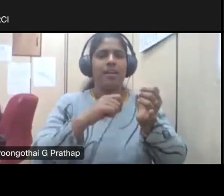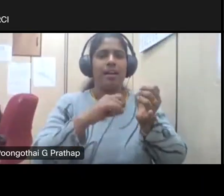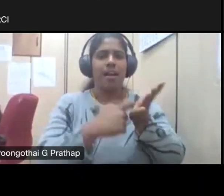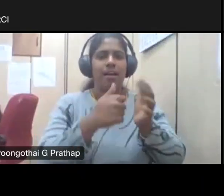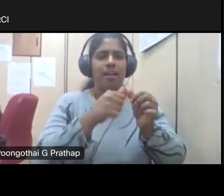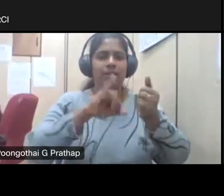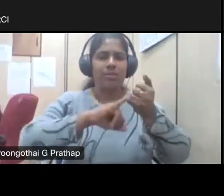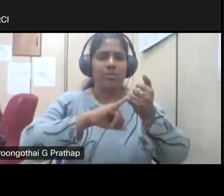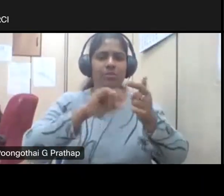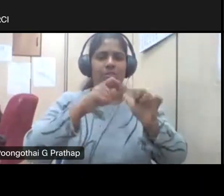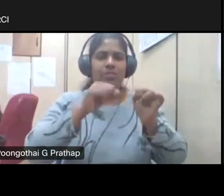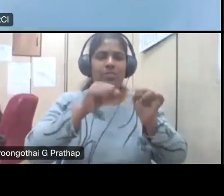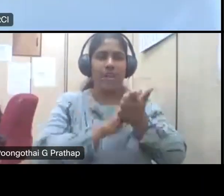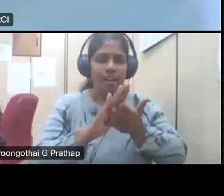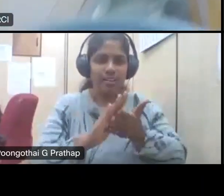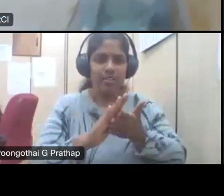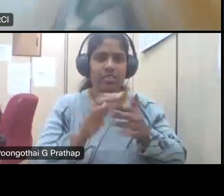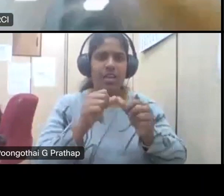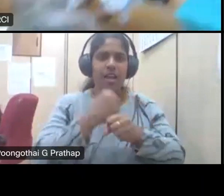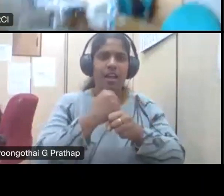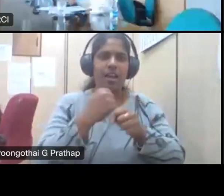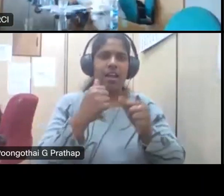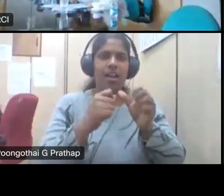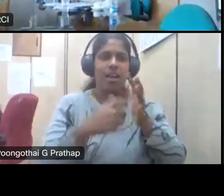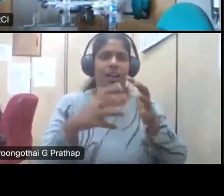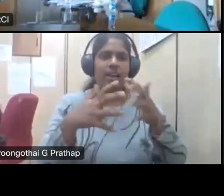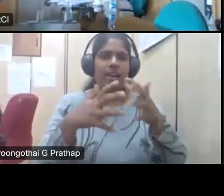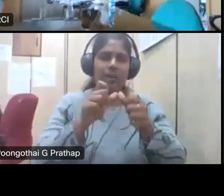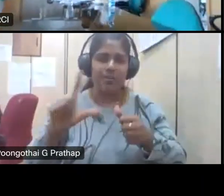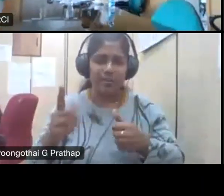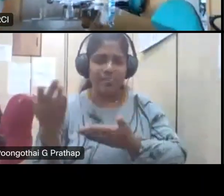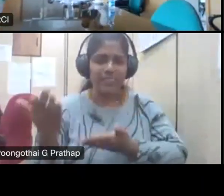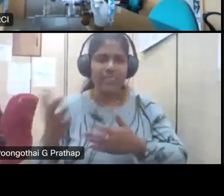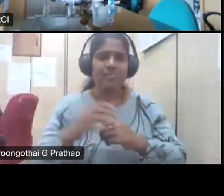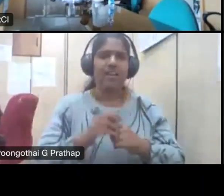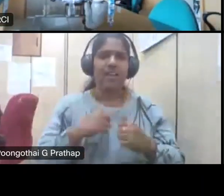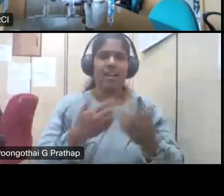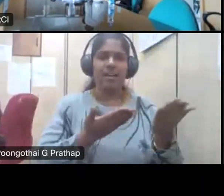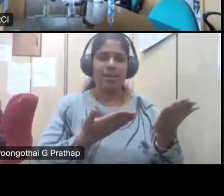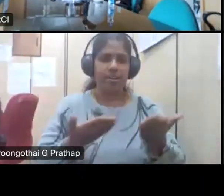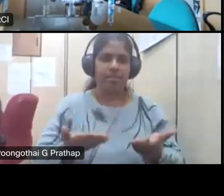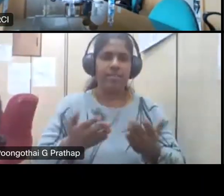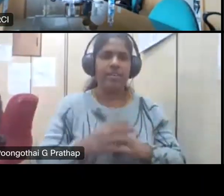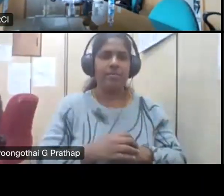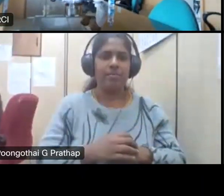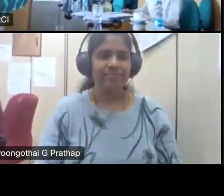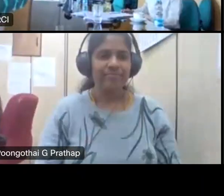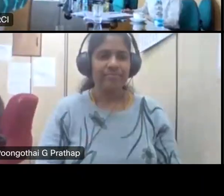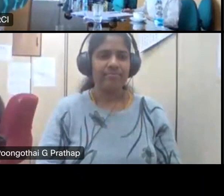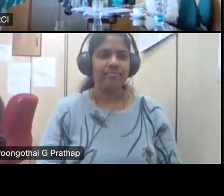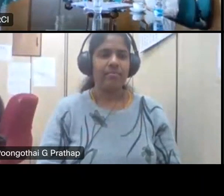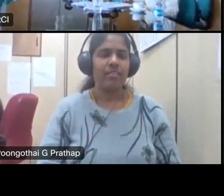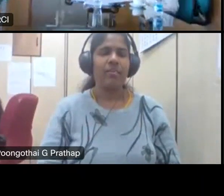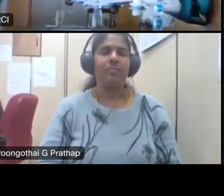Sir, would like to say a few words, and I would like to invite him for the presentation.